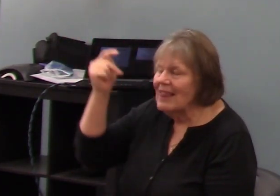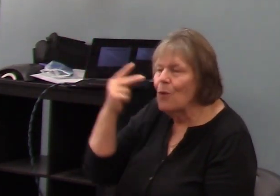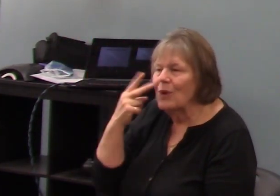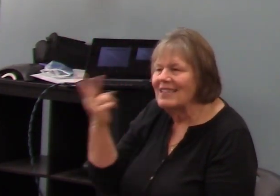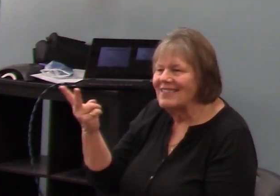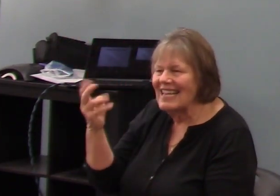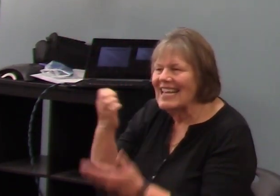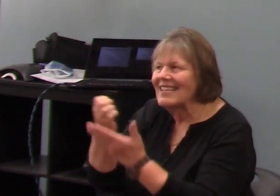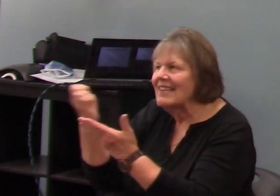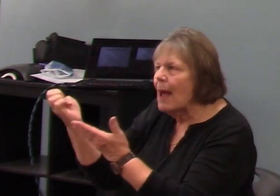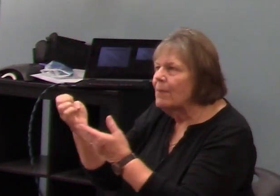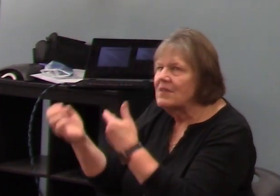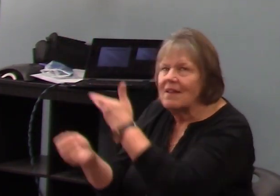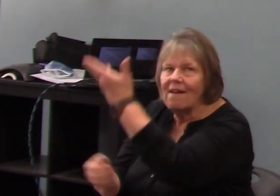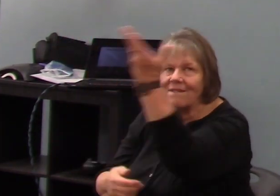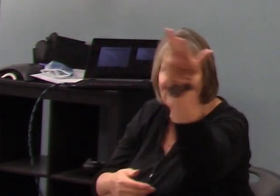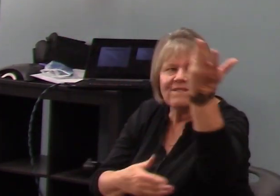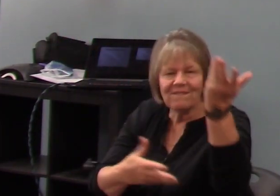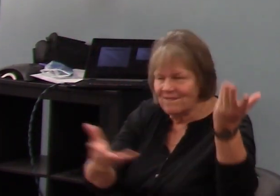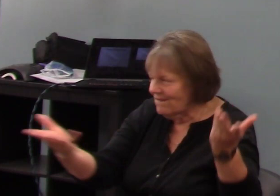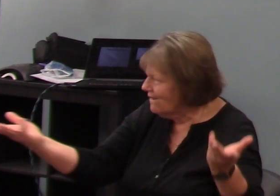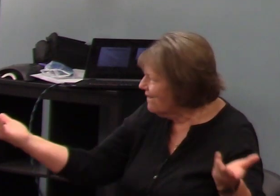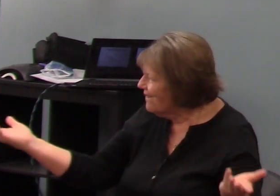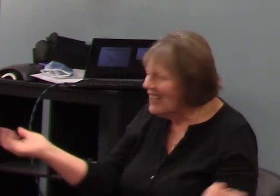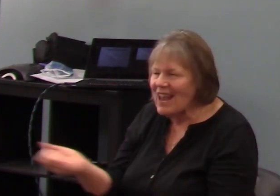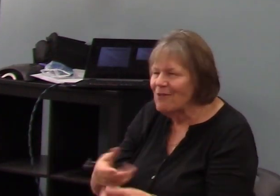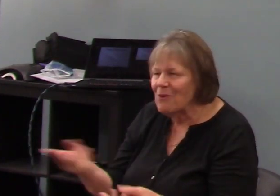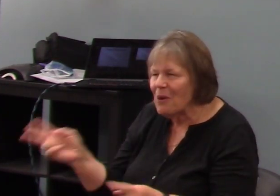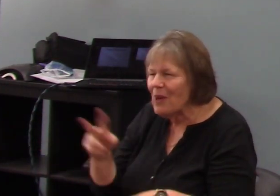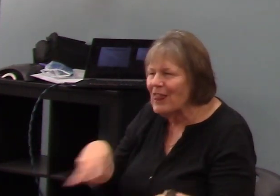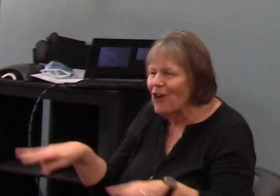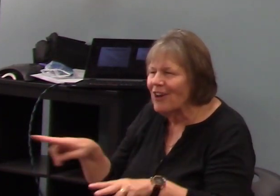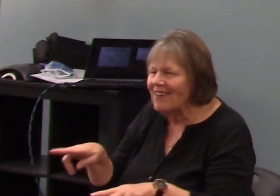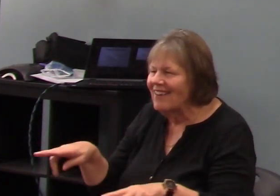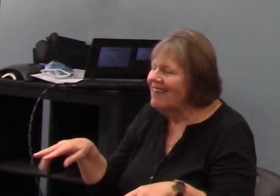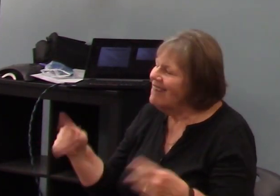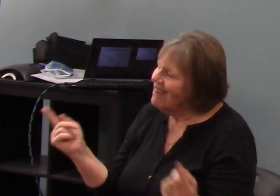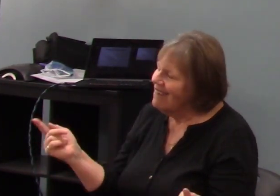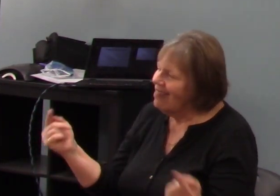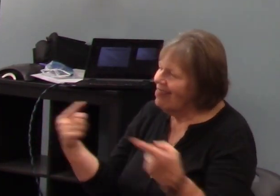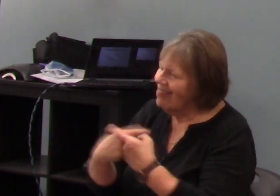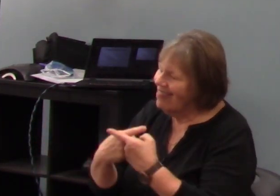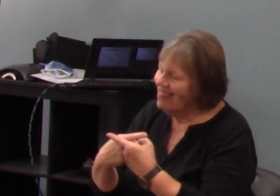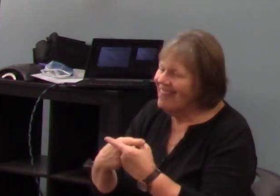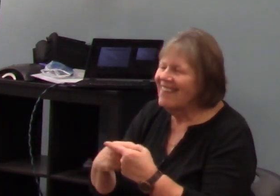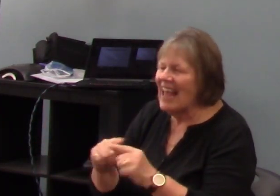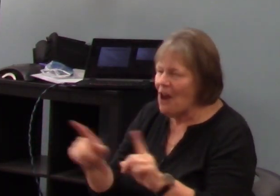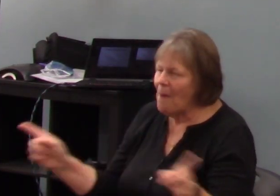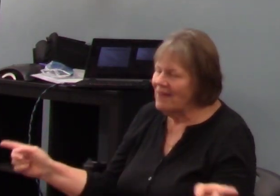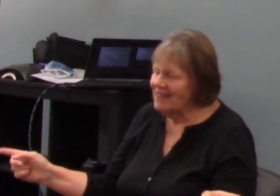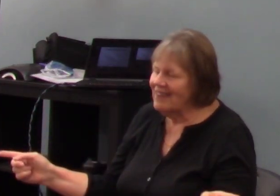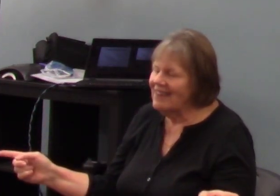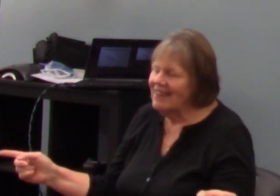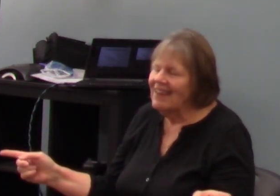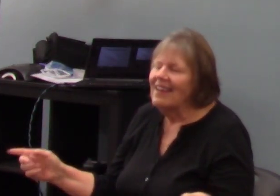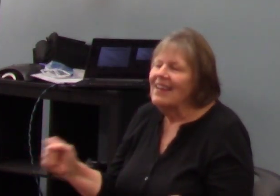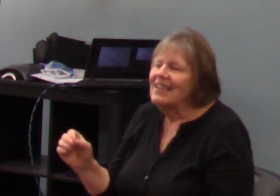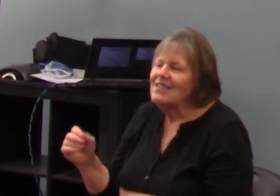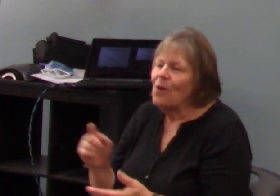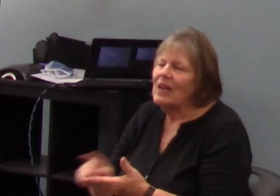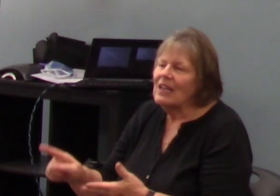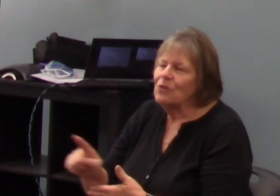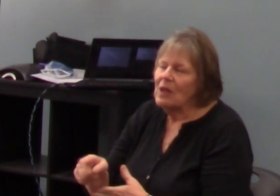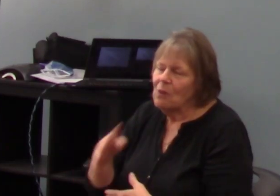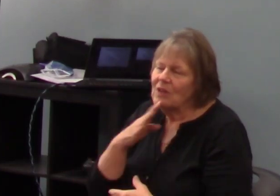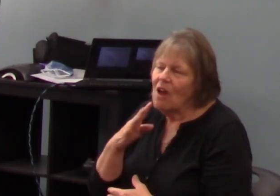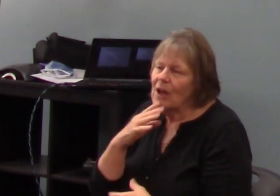And for me, those two different options are incredibly compelling. We're going to talk next time, again, about the rest of inflation and what